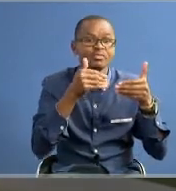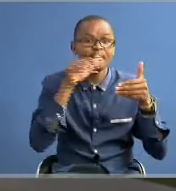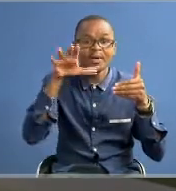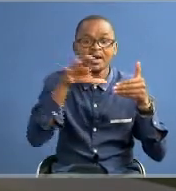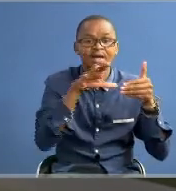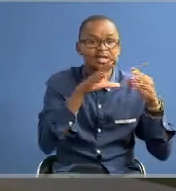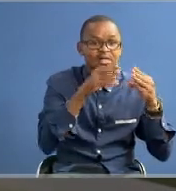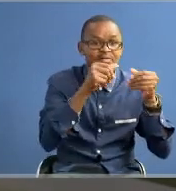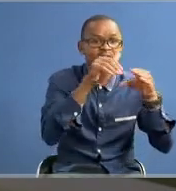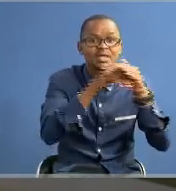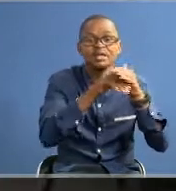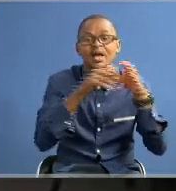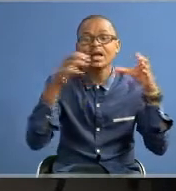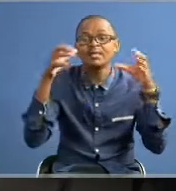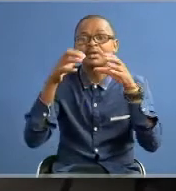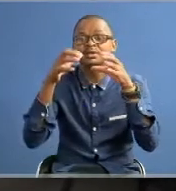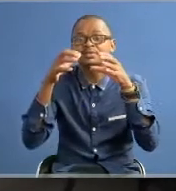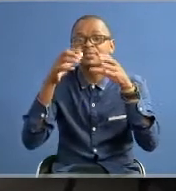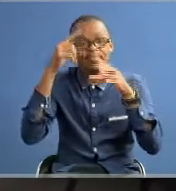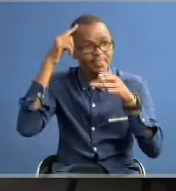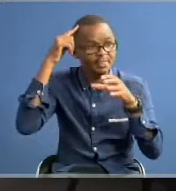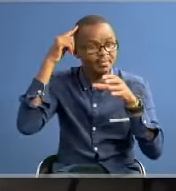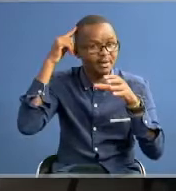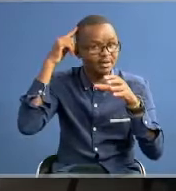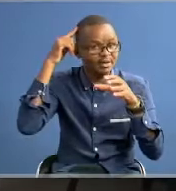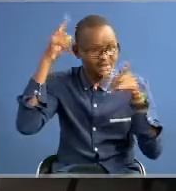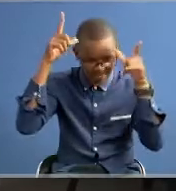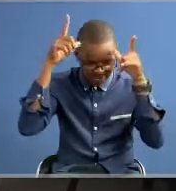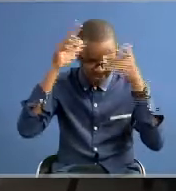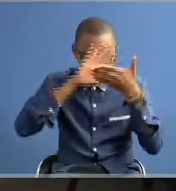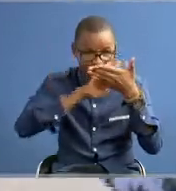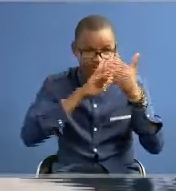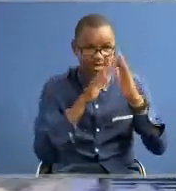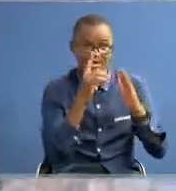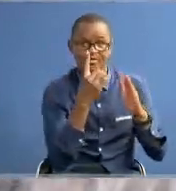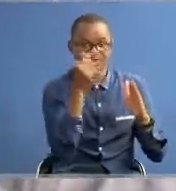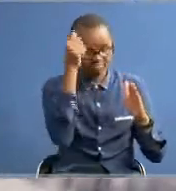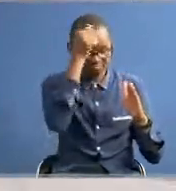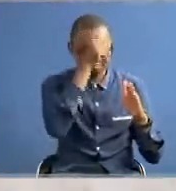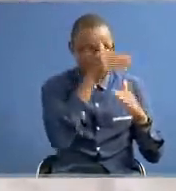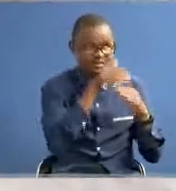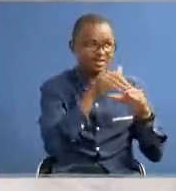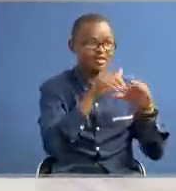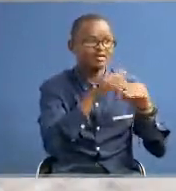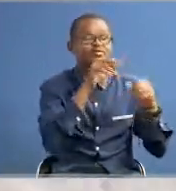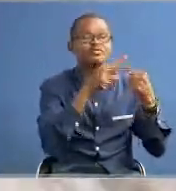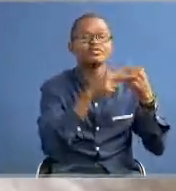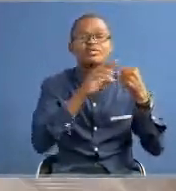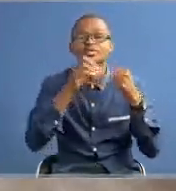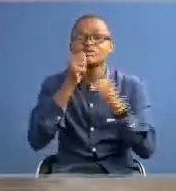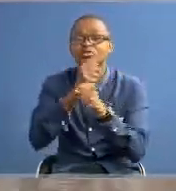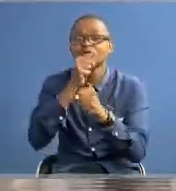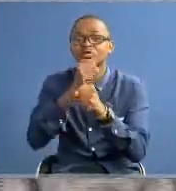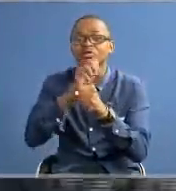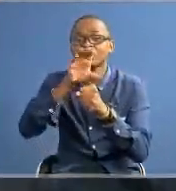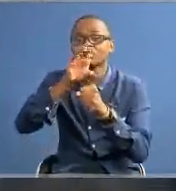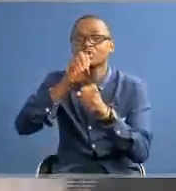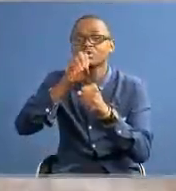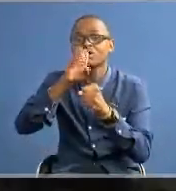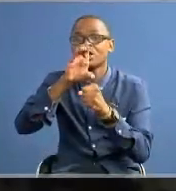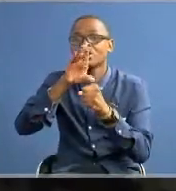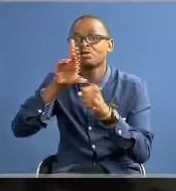solutions in their companies. Black Rhino VR became the only African company out of 700 to work with Oculus,